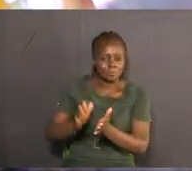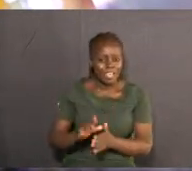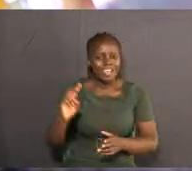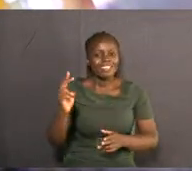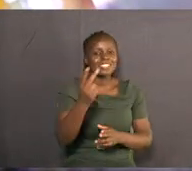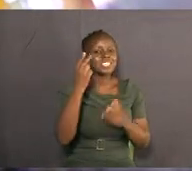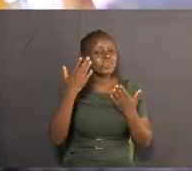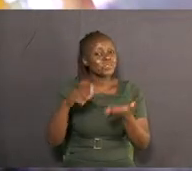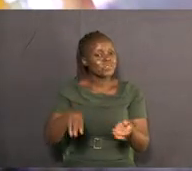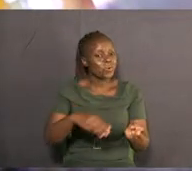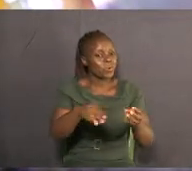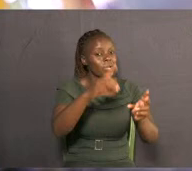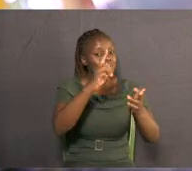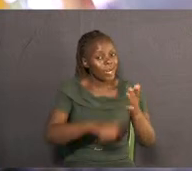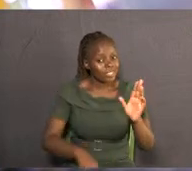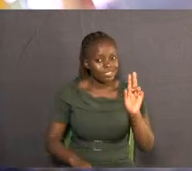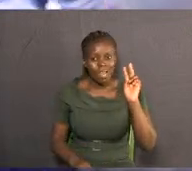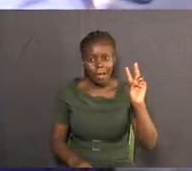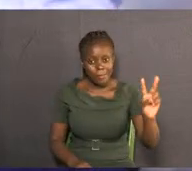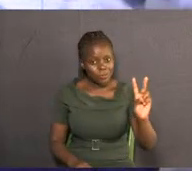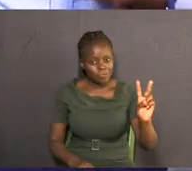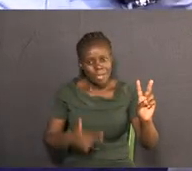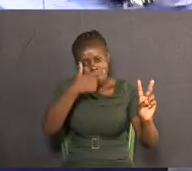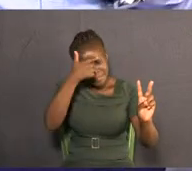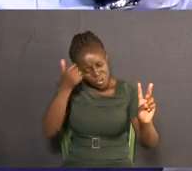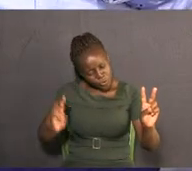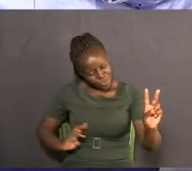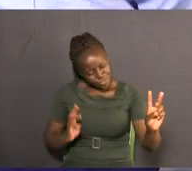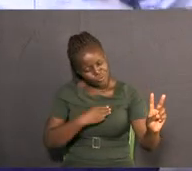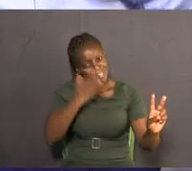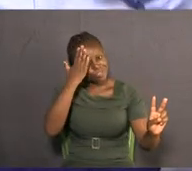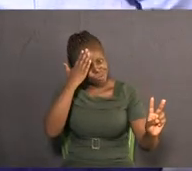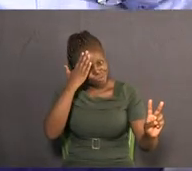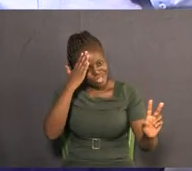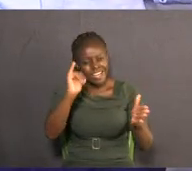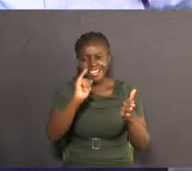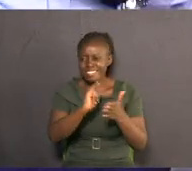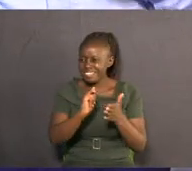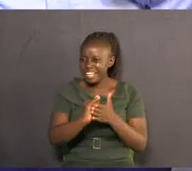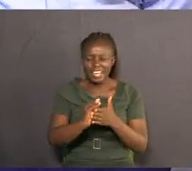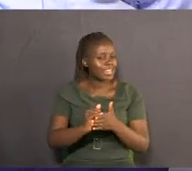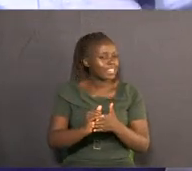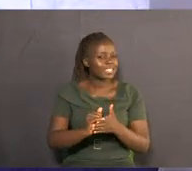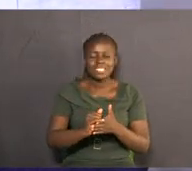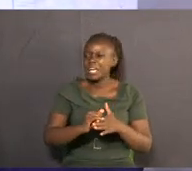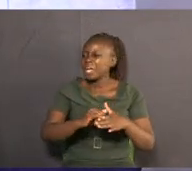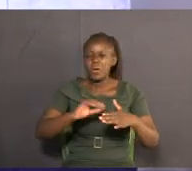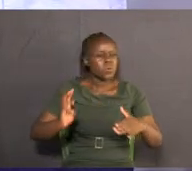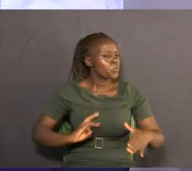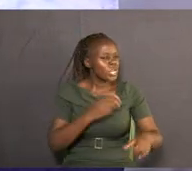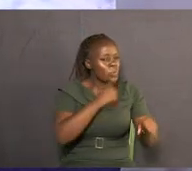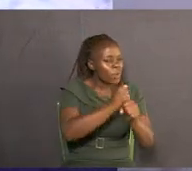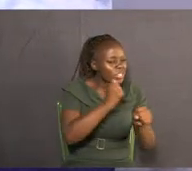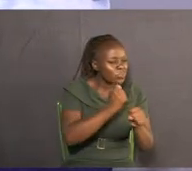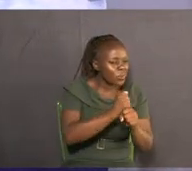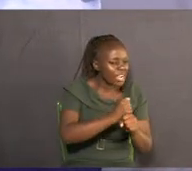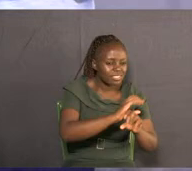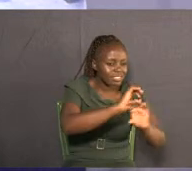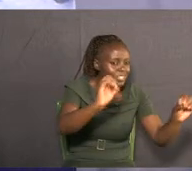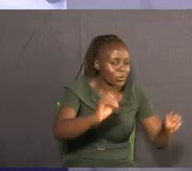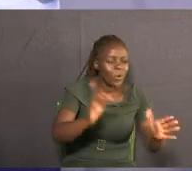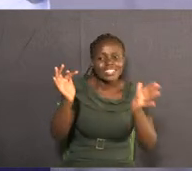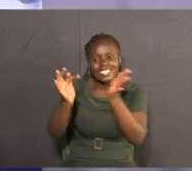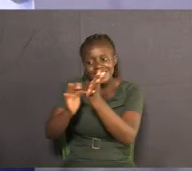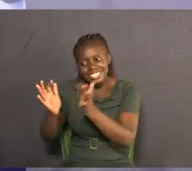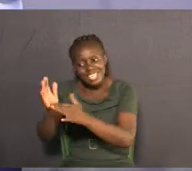that we respond to this is because we know that none of us has worked for this. It's Jesus Christ who has worked for this.